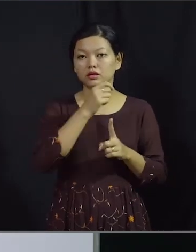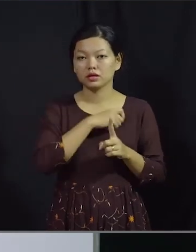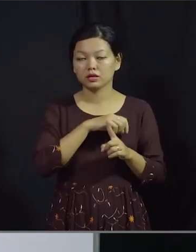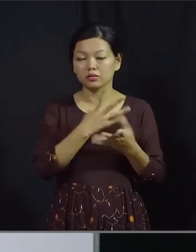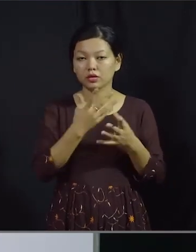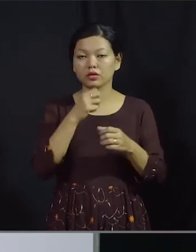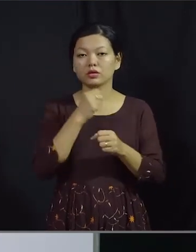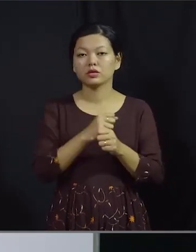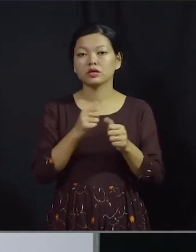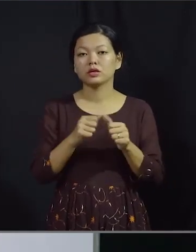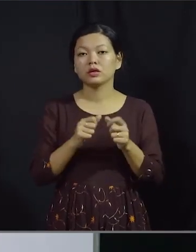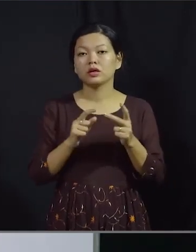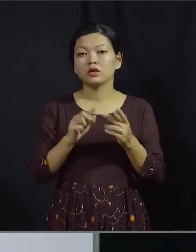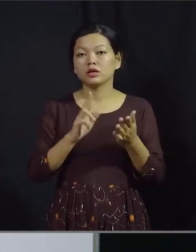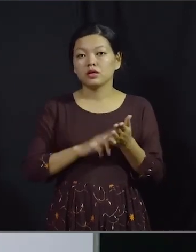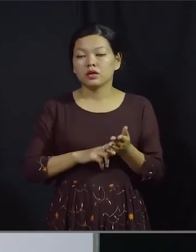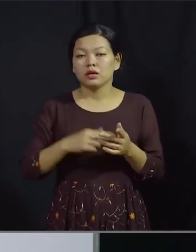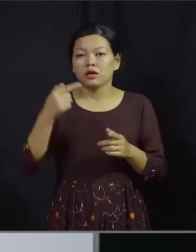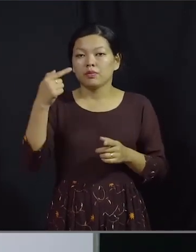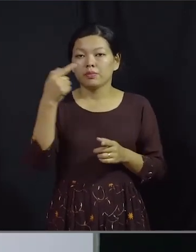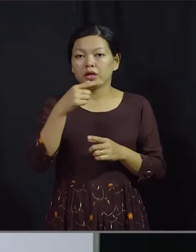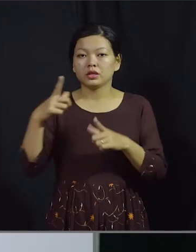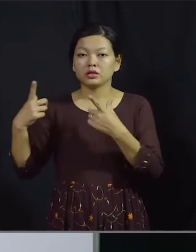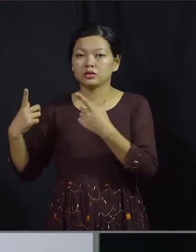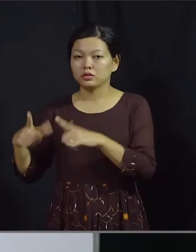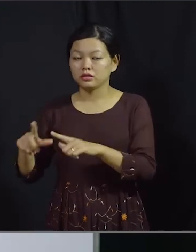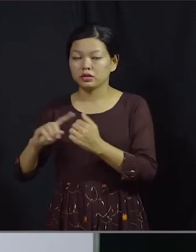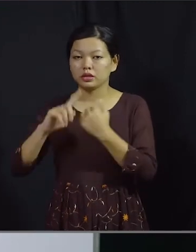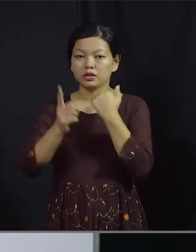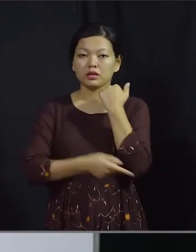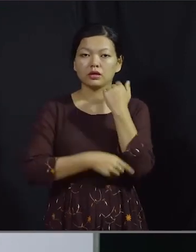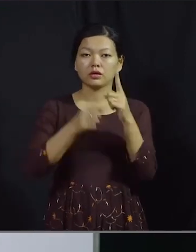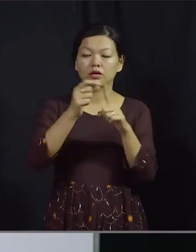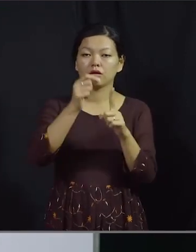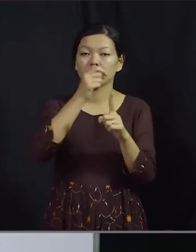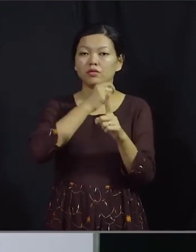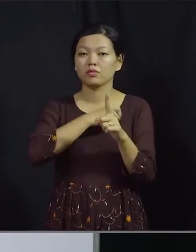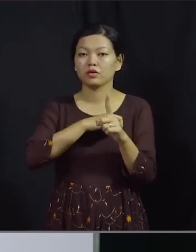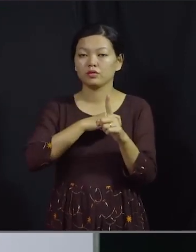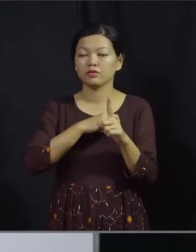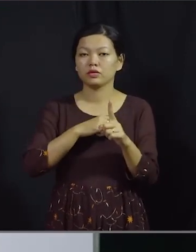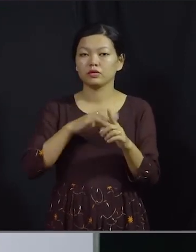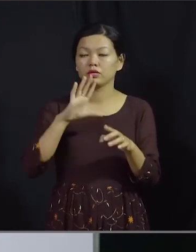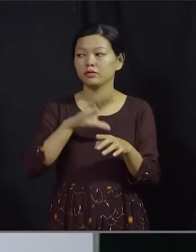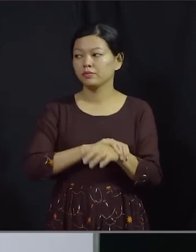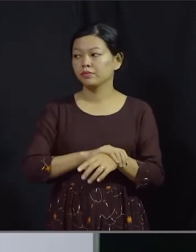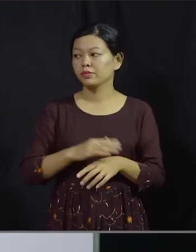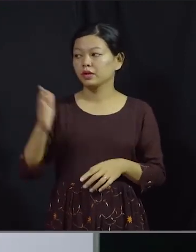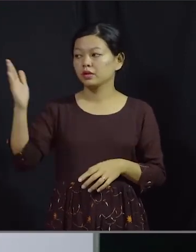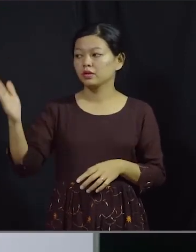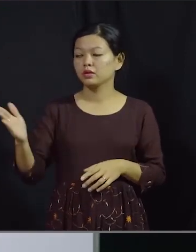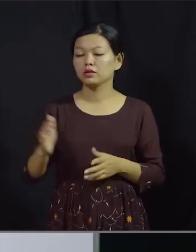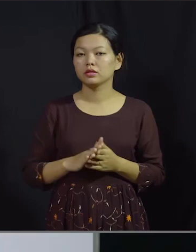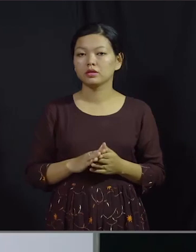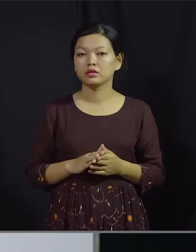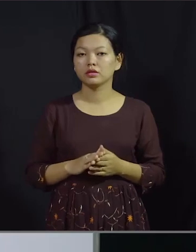or gain minus expenses and losses, then you will get a profit. Because there is a shortage of 6,000 on